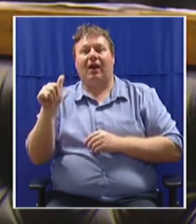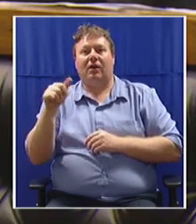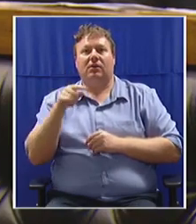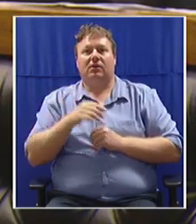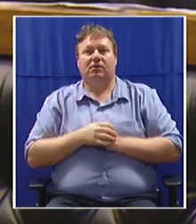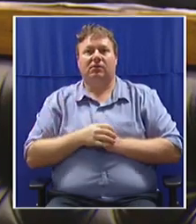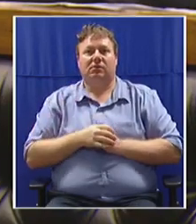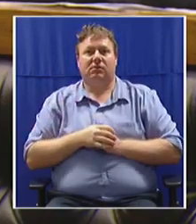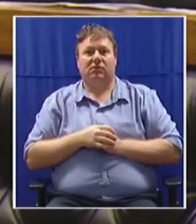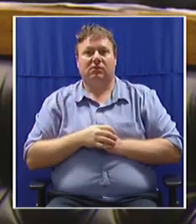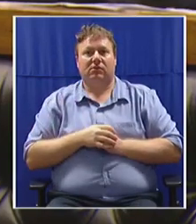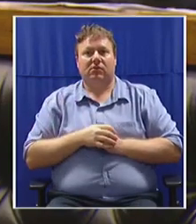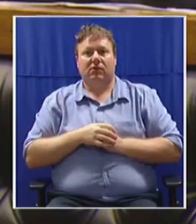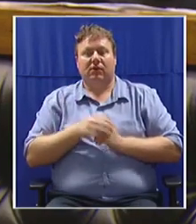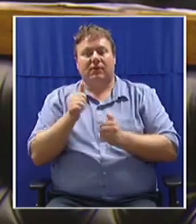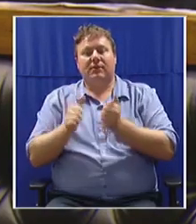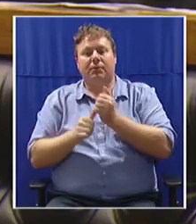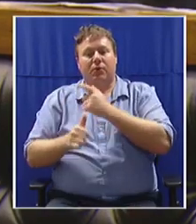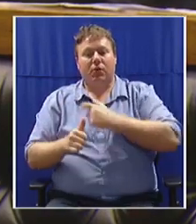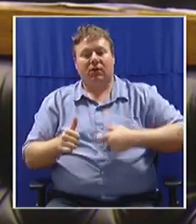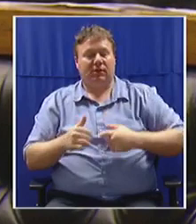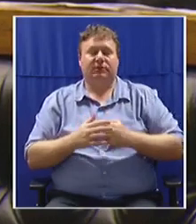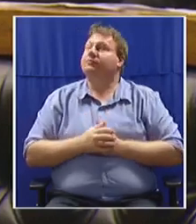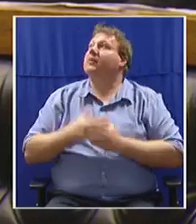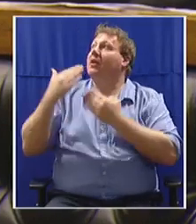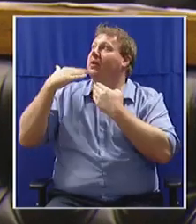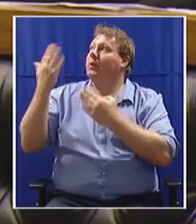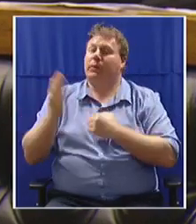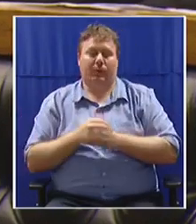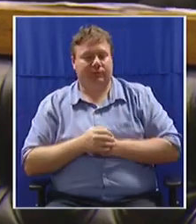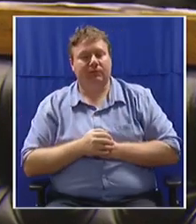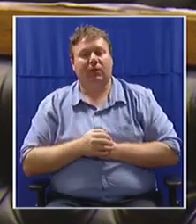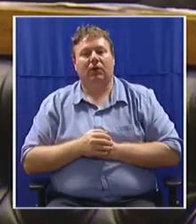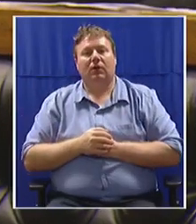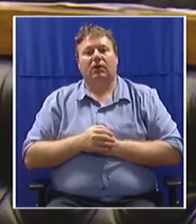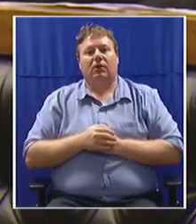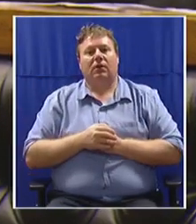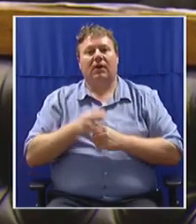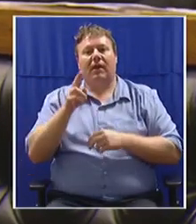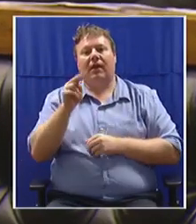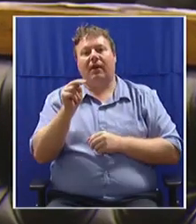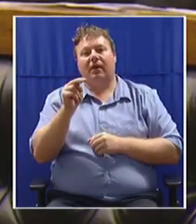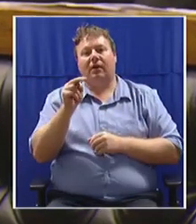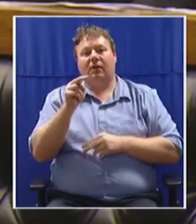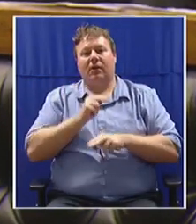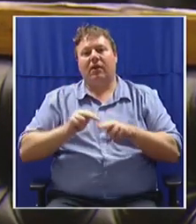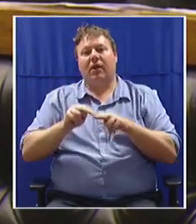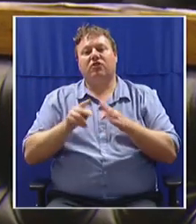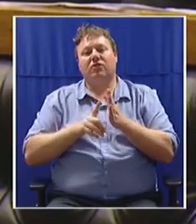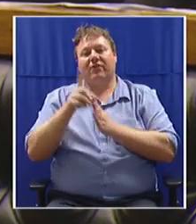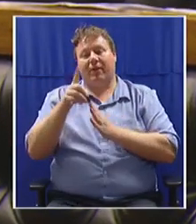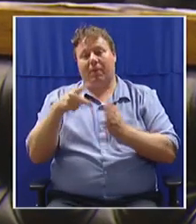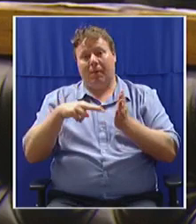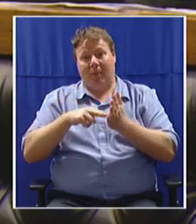Speaker. Our country's blueprint, the National Development Plan, clearly states that in order